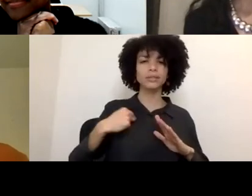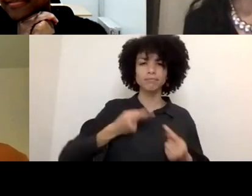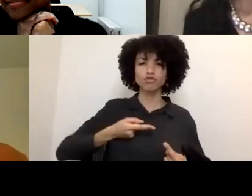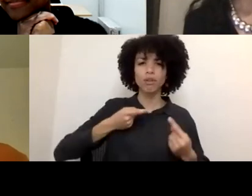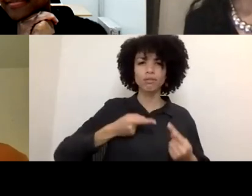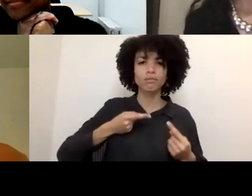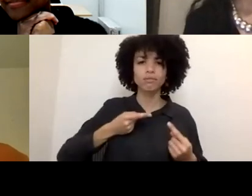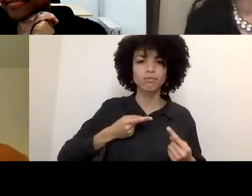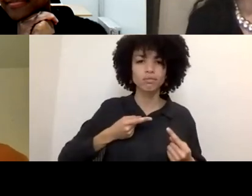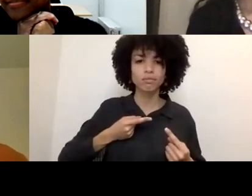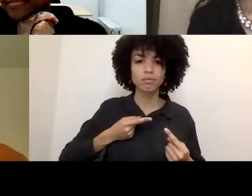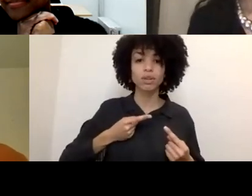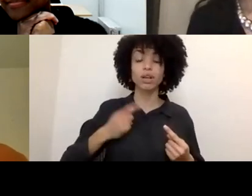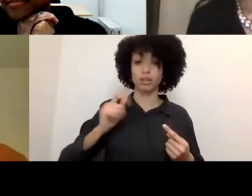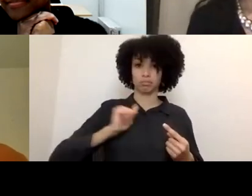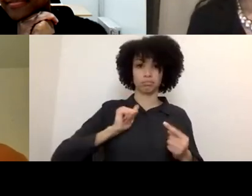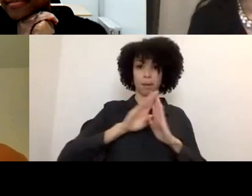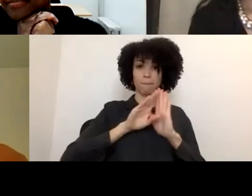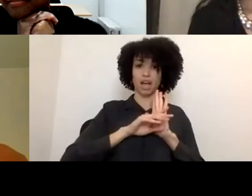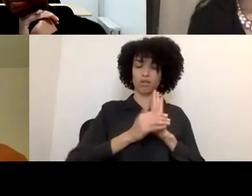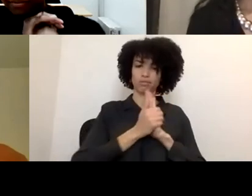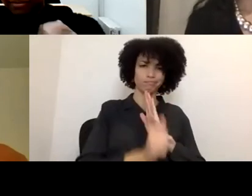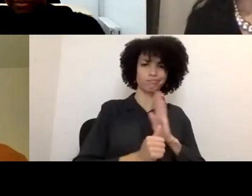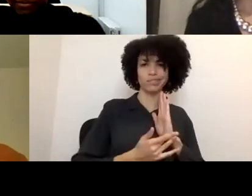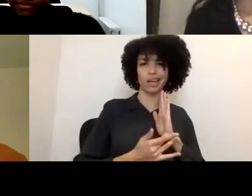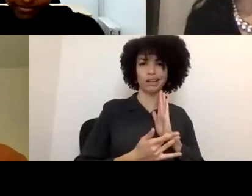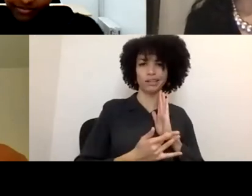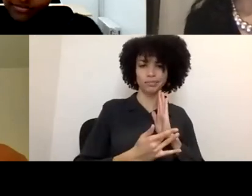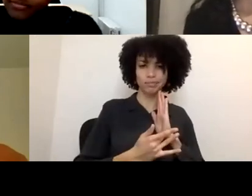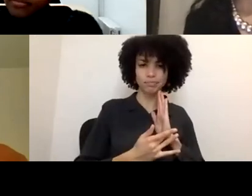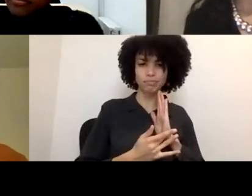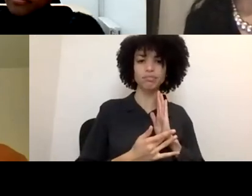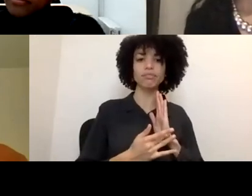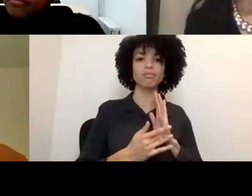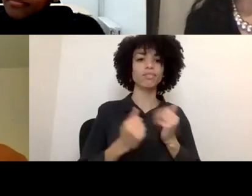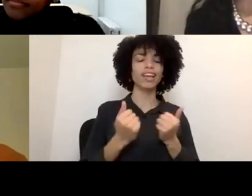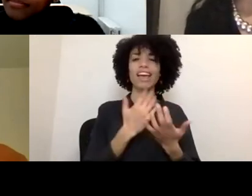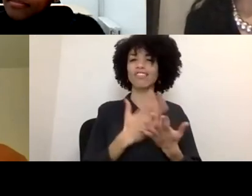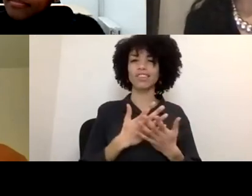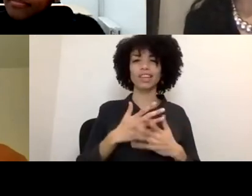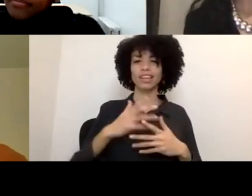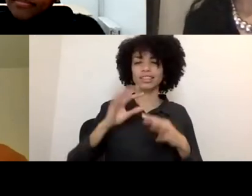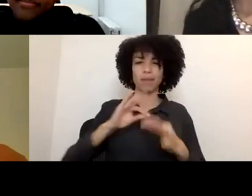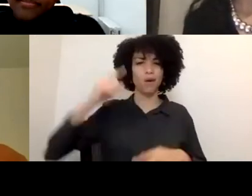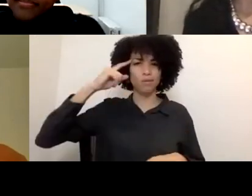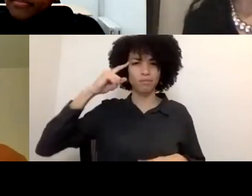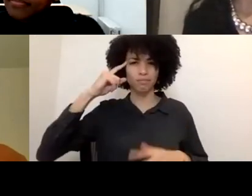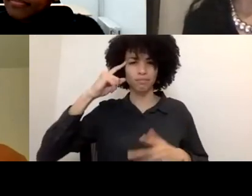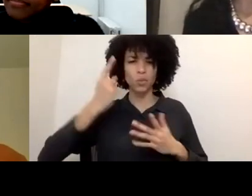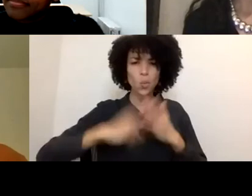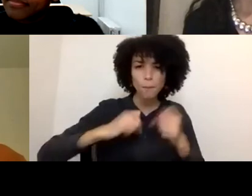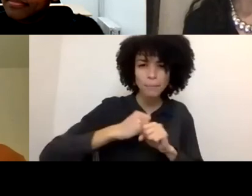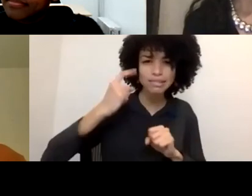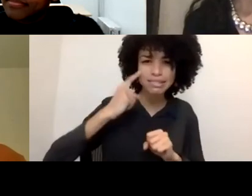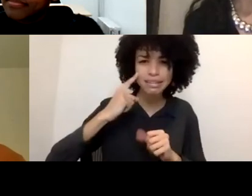because I had a technical training. And for me, everything is logical. And also, my